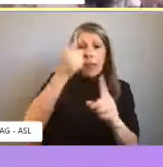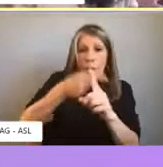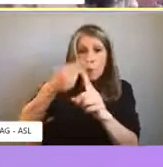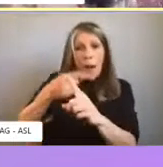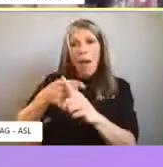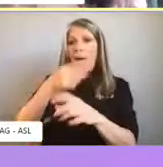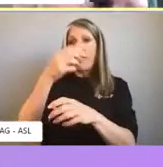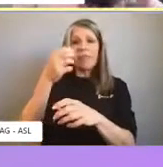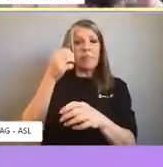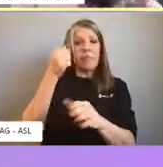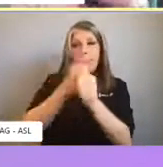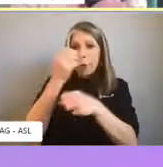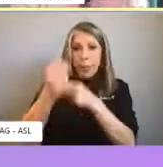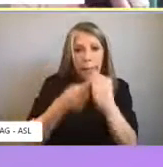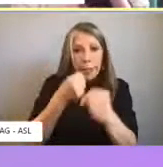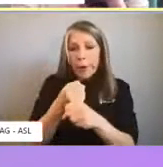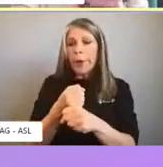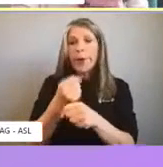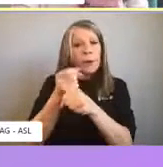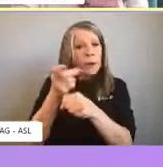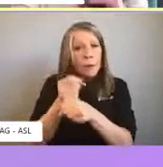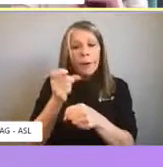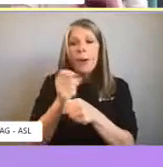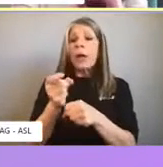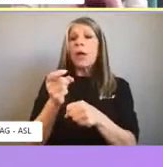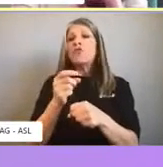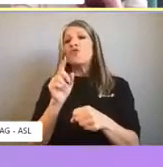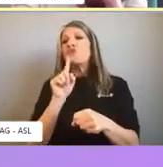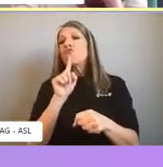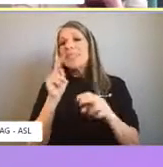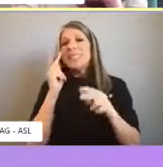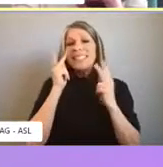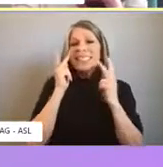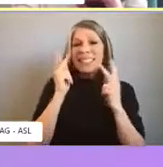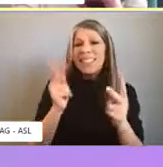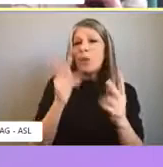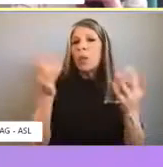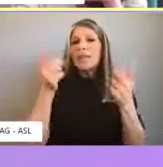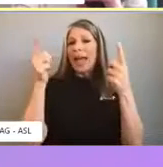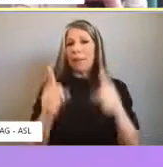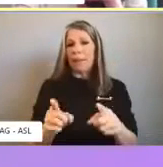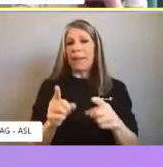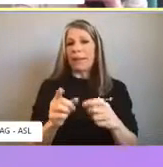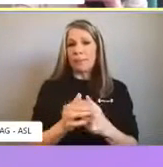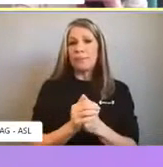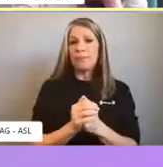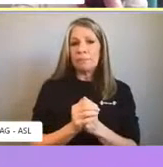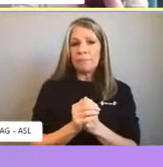your time frame is, a downward trajectory of remediation in tickets.